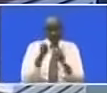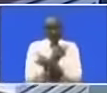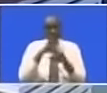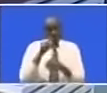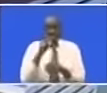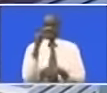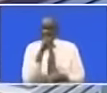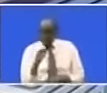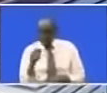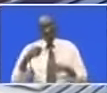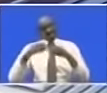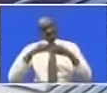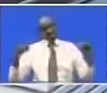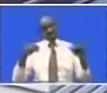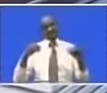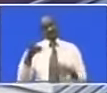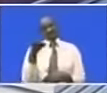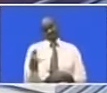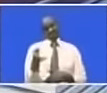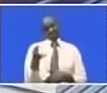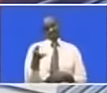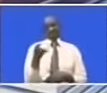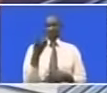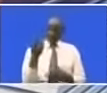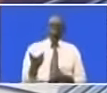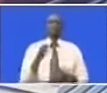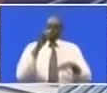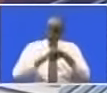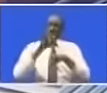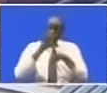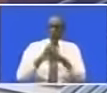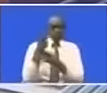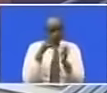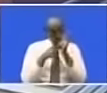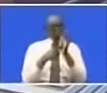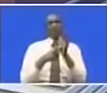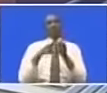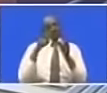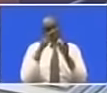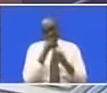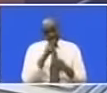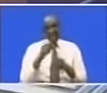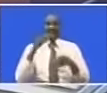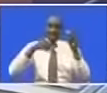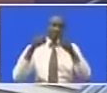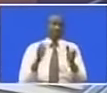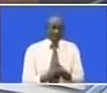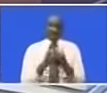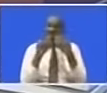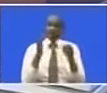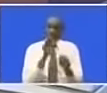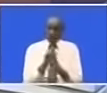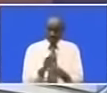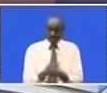Kenya and Tanzania. Martin, great coverage as Tanzania decides. Kudos to the team. Thank you very much